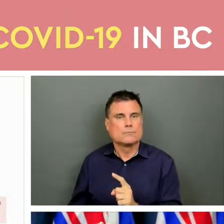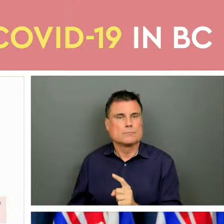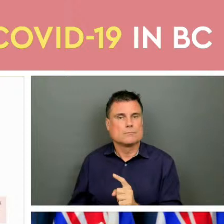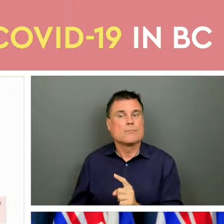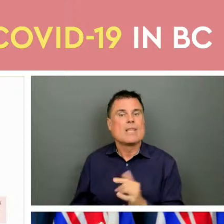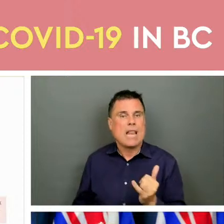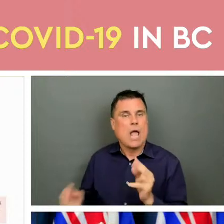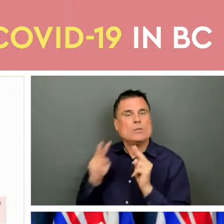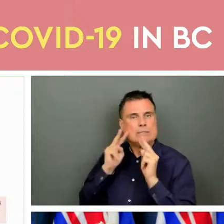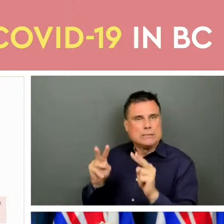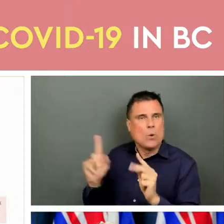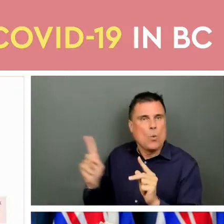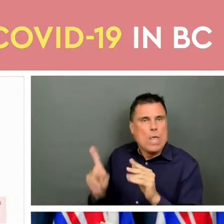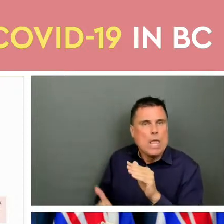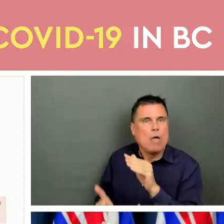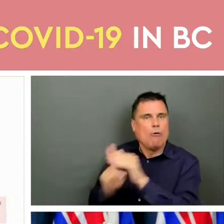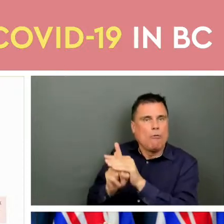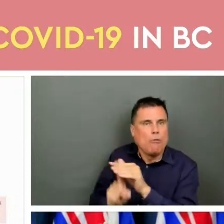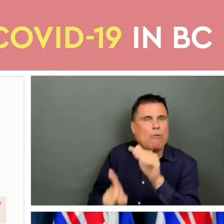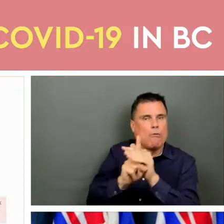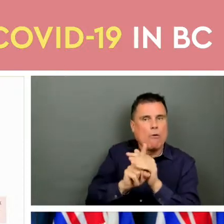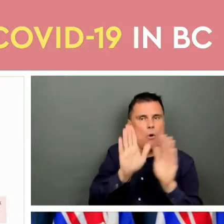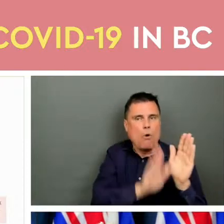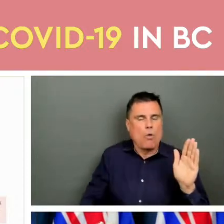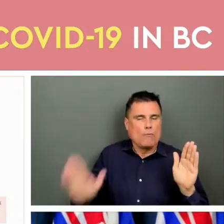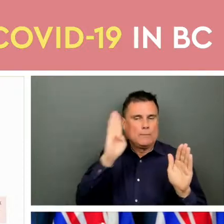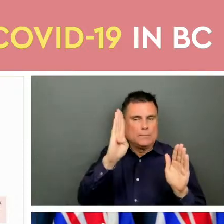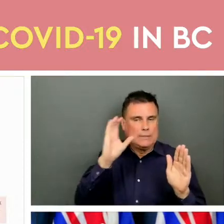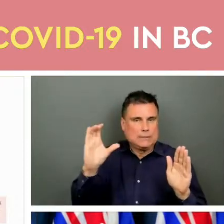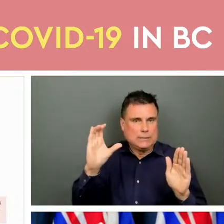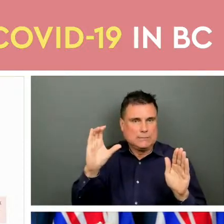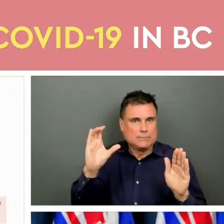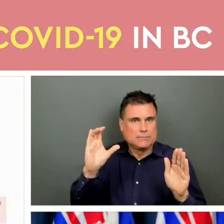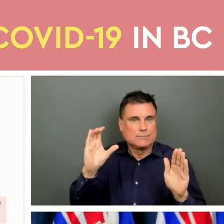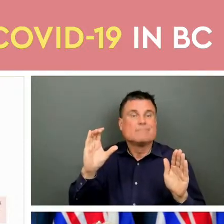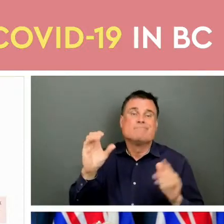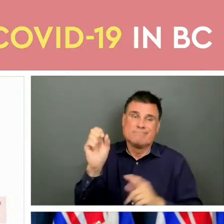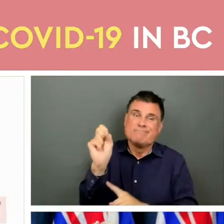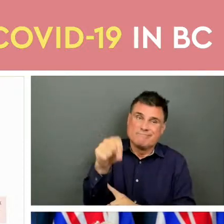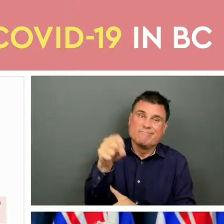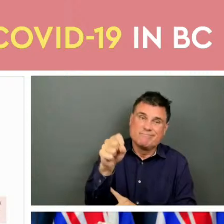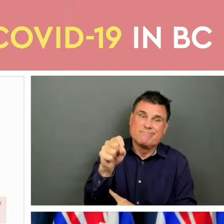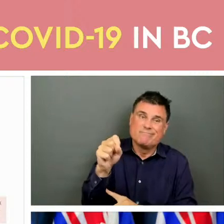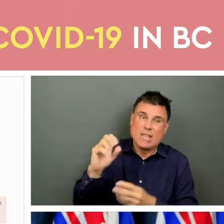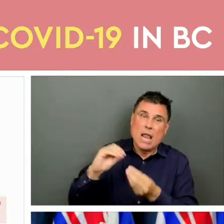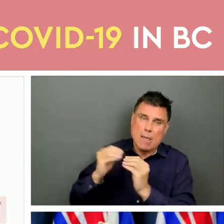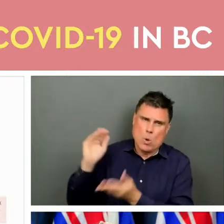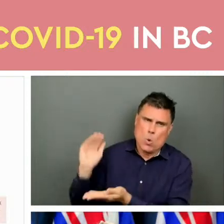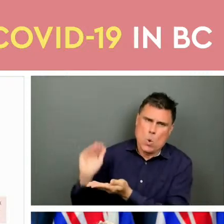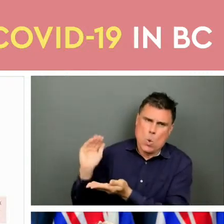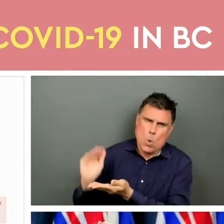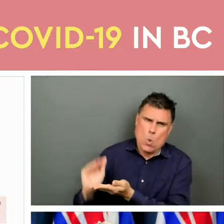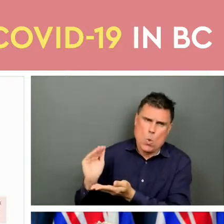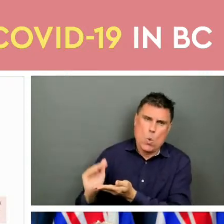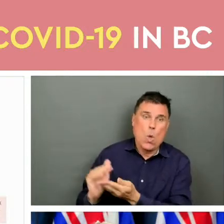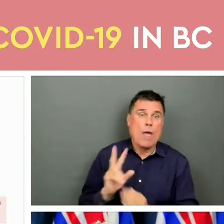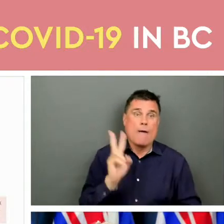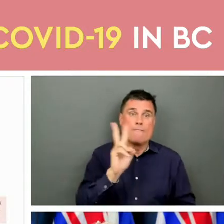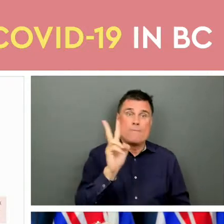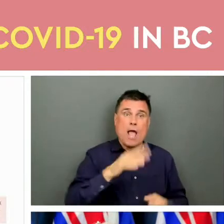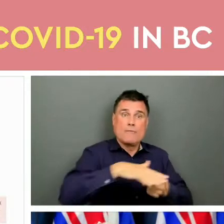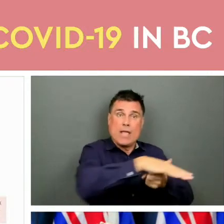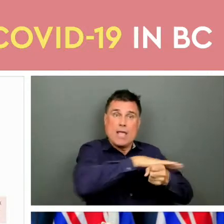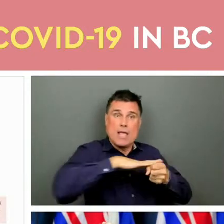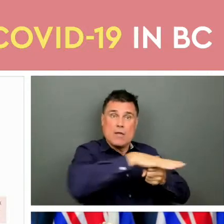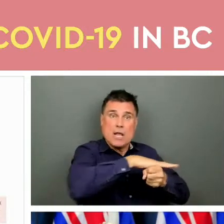transmitted across the province. Even though the numbers are very small in some places, even in Vancouver Coastal, where it's